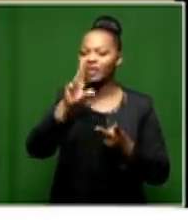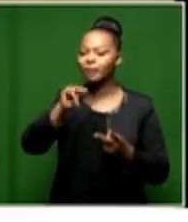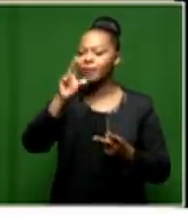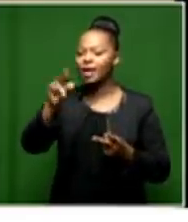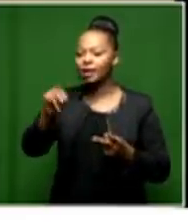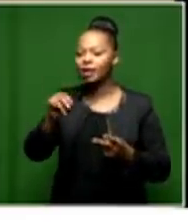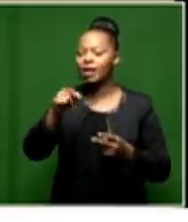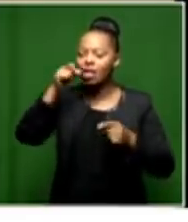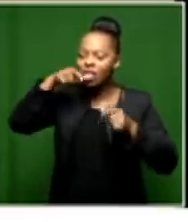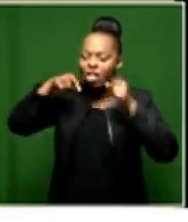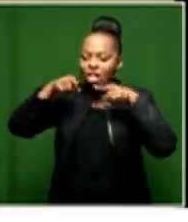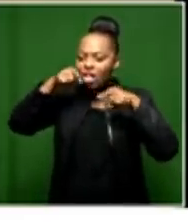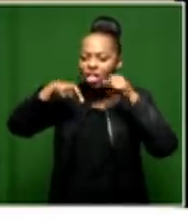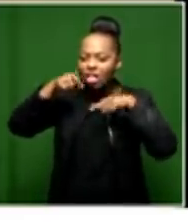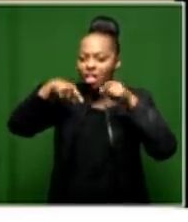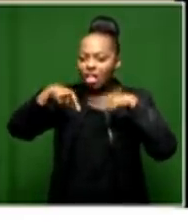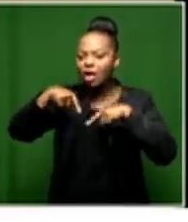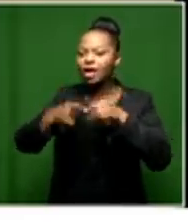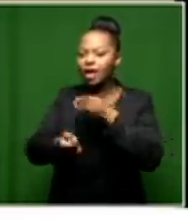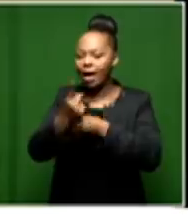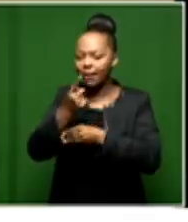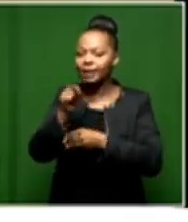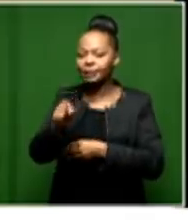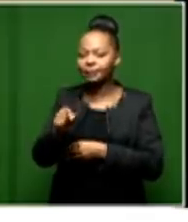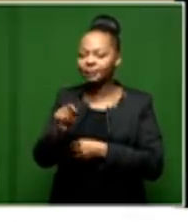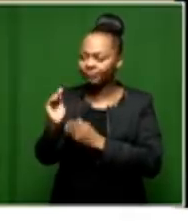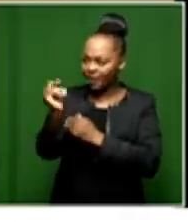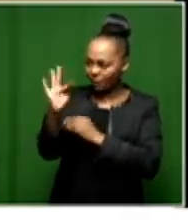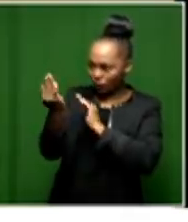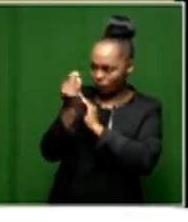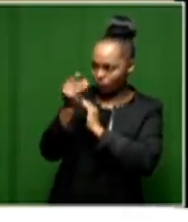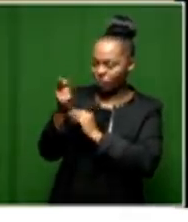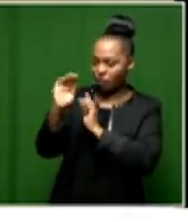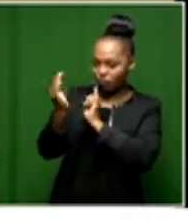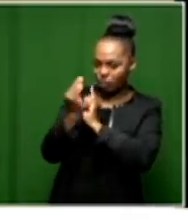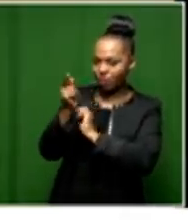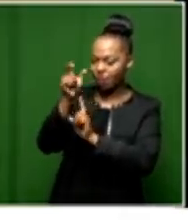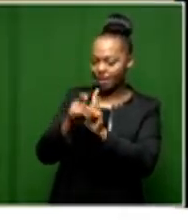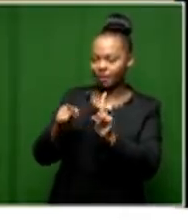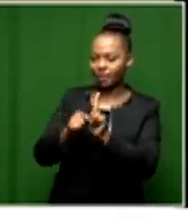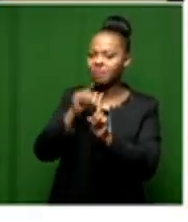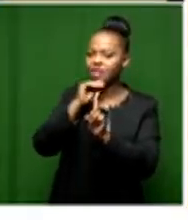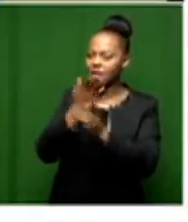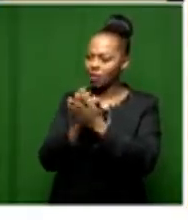falls to the ground. And if you're too close, you are at a higher risk of infection.